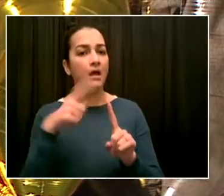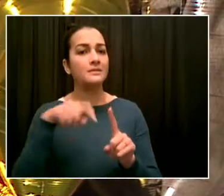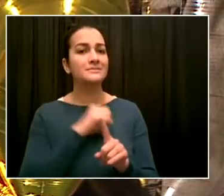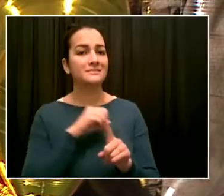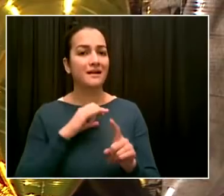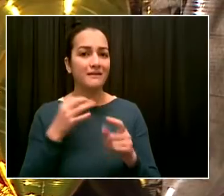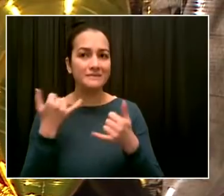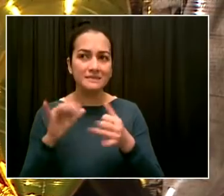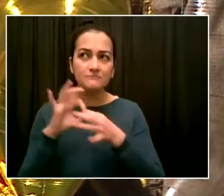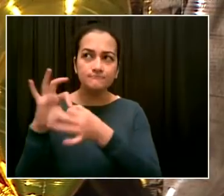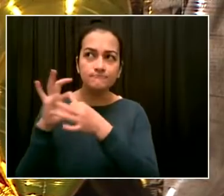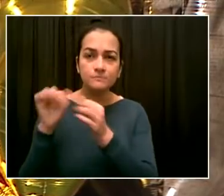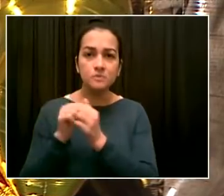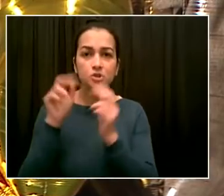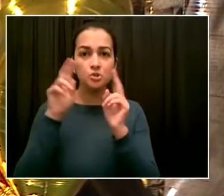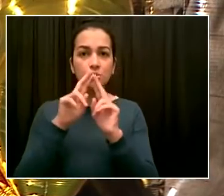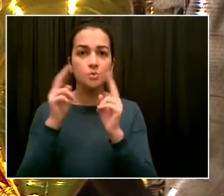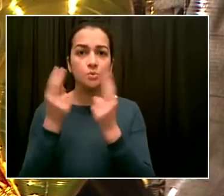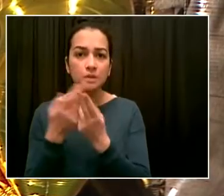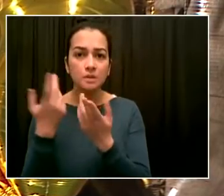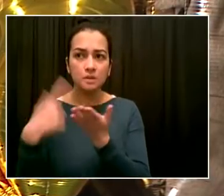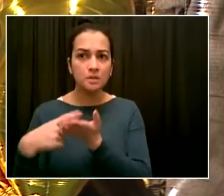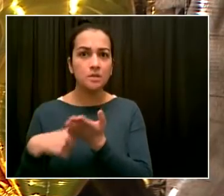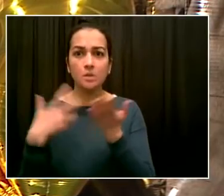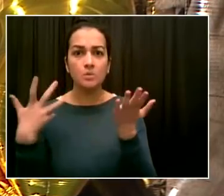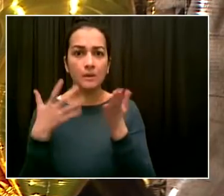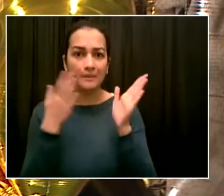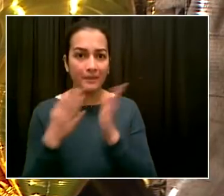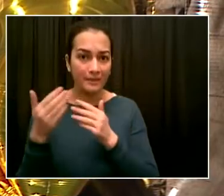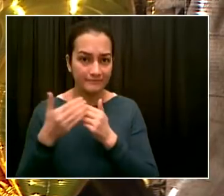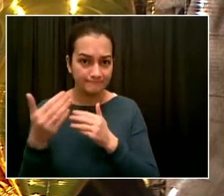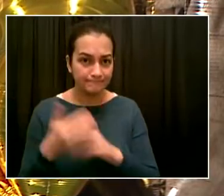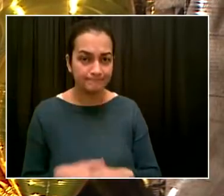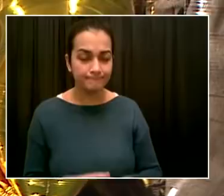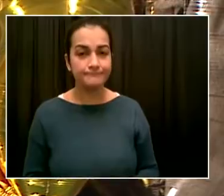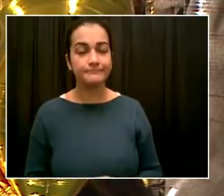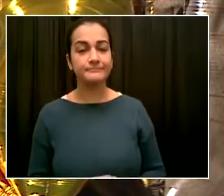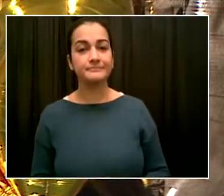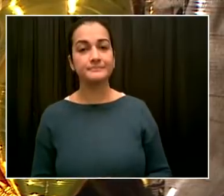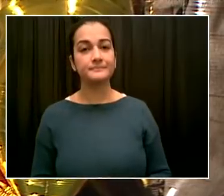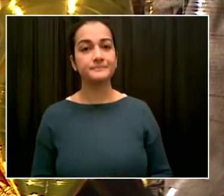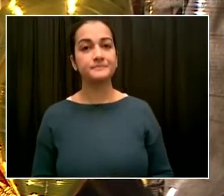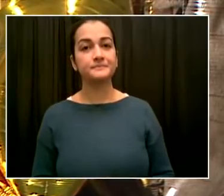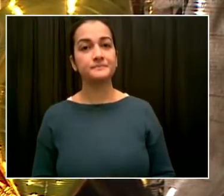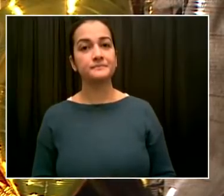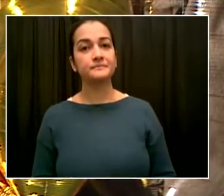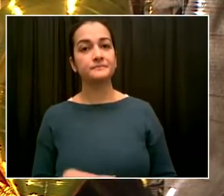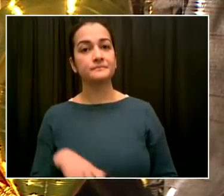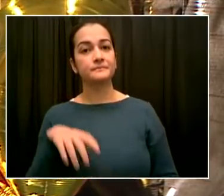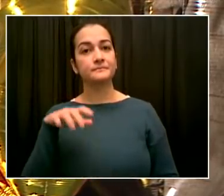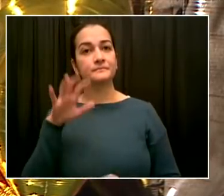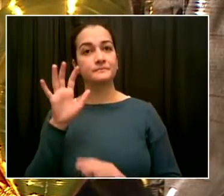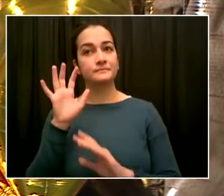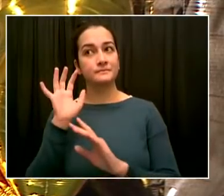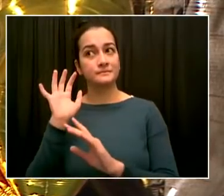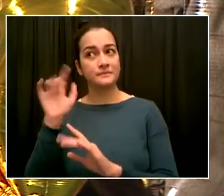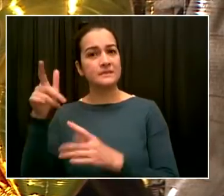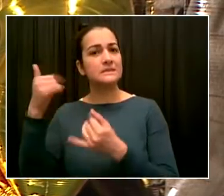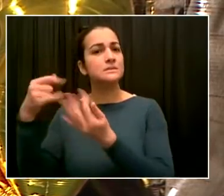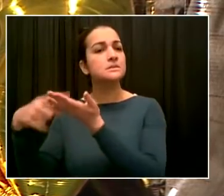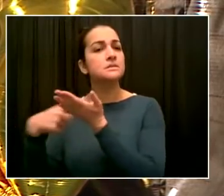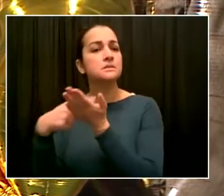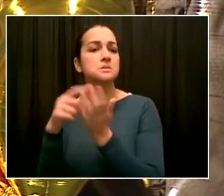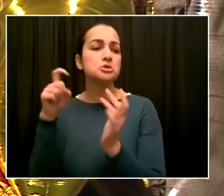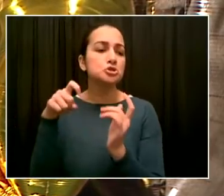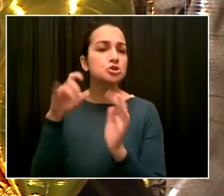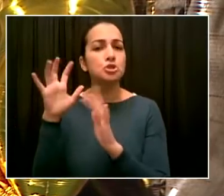at, my reporting indicates that this past summer, Harry Nispoli, someone widely respected, head of the Municipal Labor Committee, they wrote you